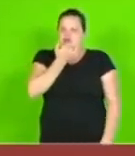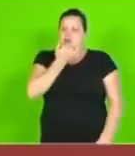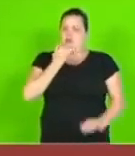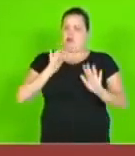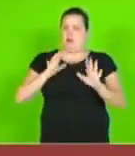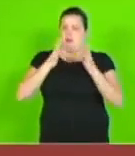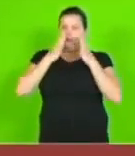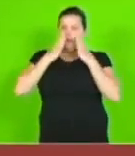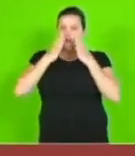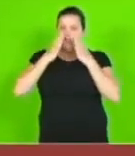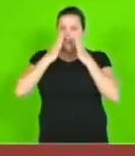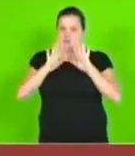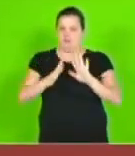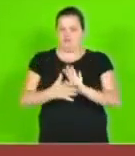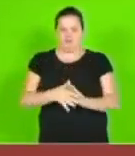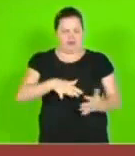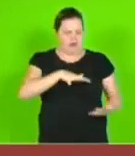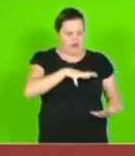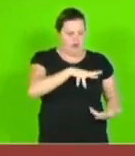Excuses.